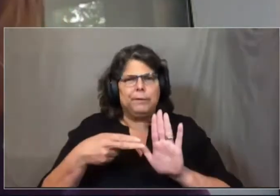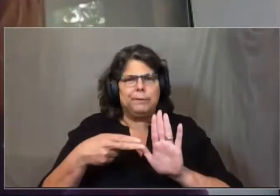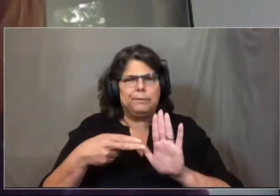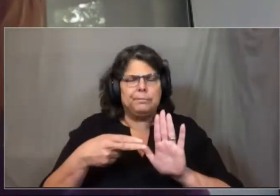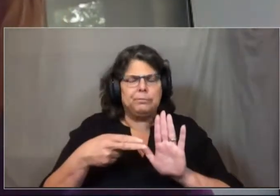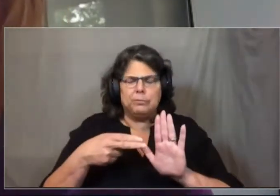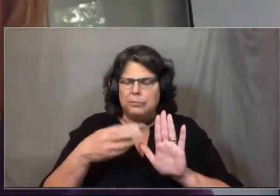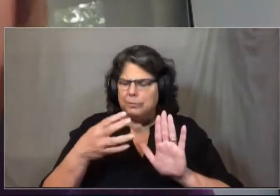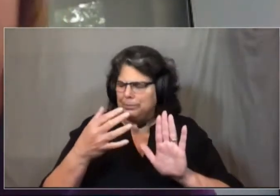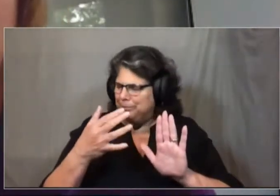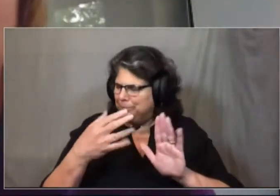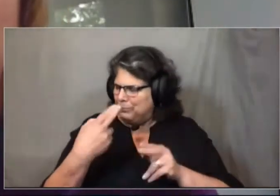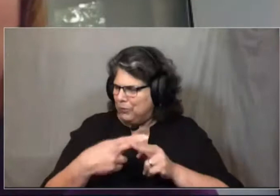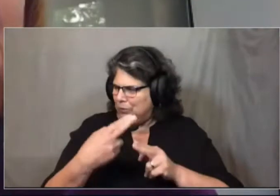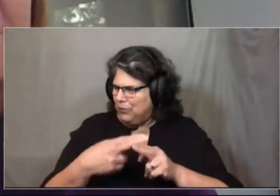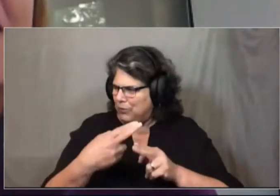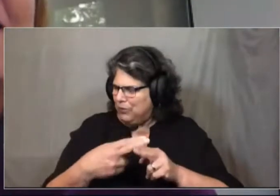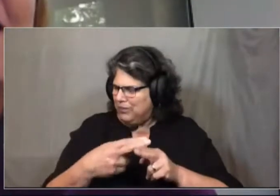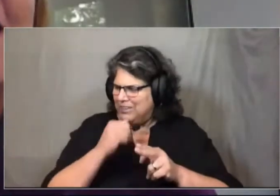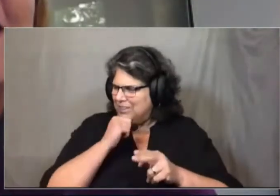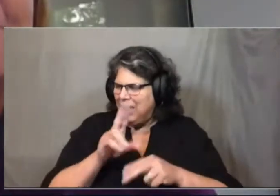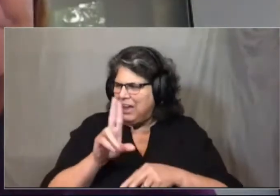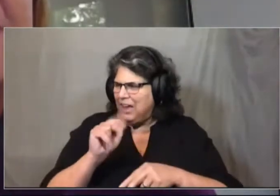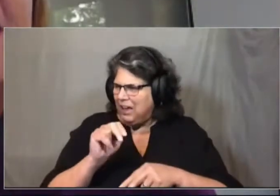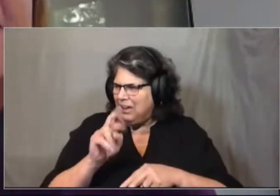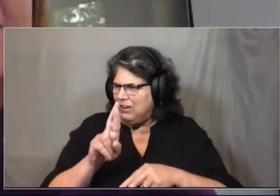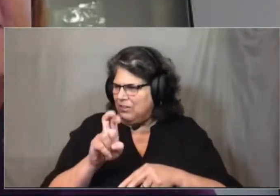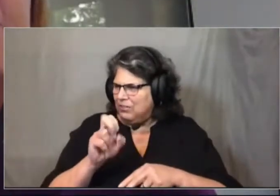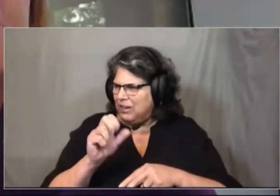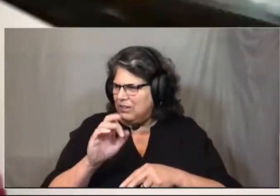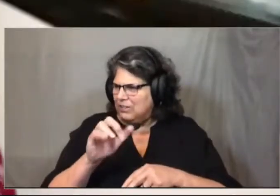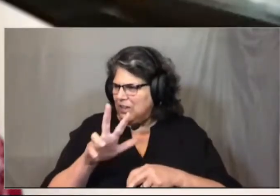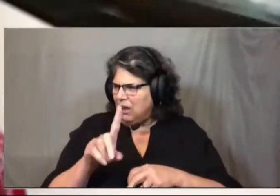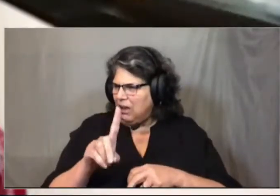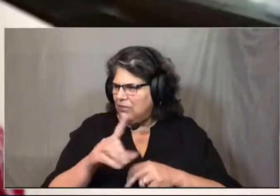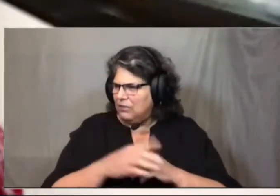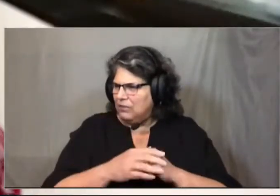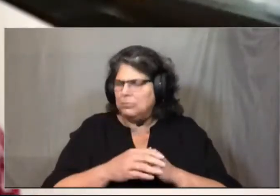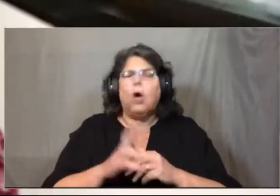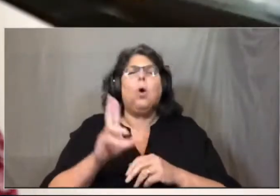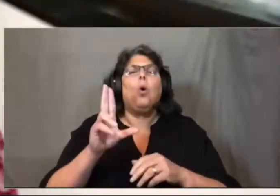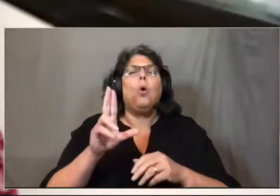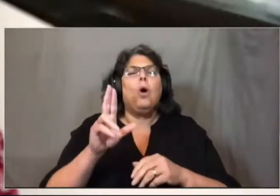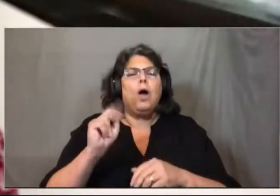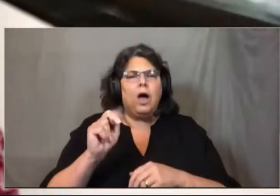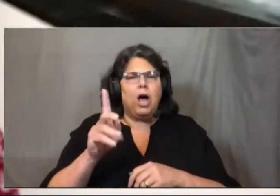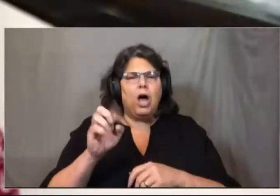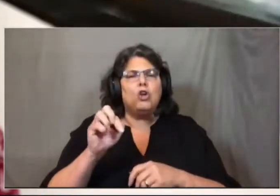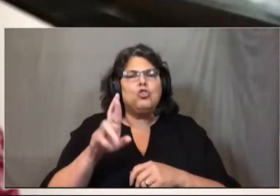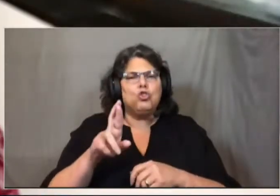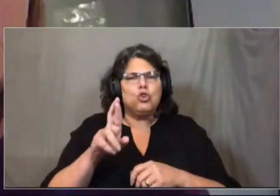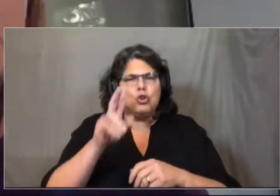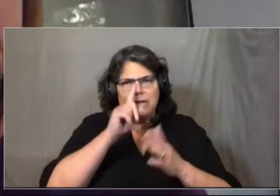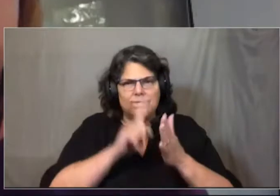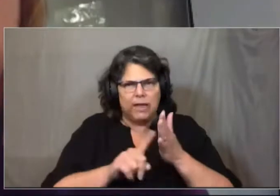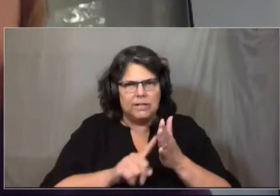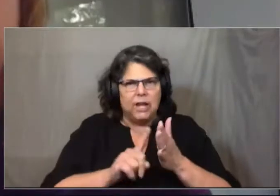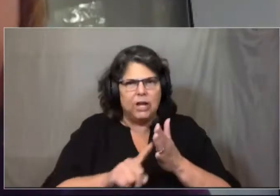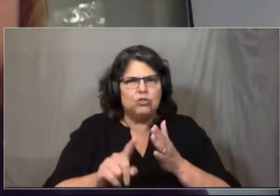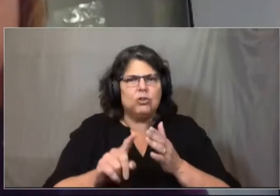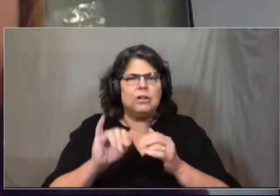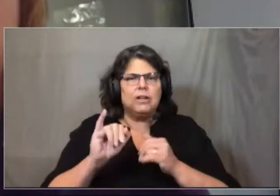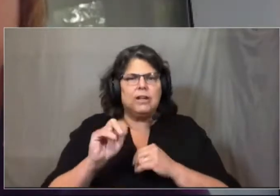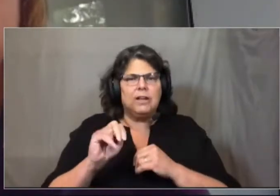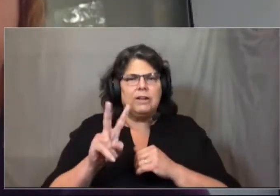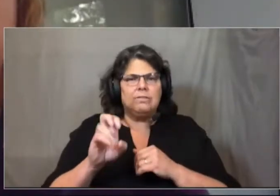oh boy, it's escaping now. It's not unresolved, but under investigation. Under investigation. So we know